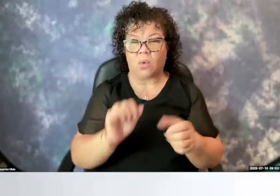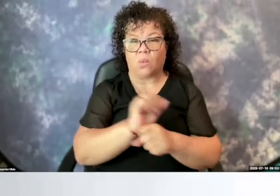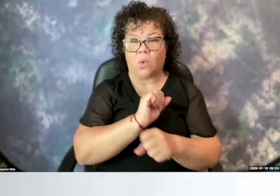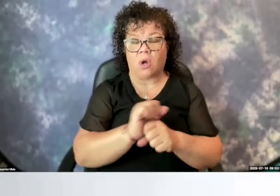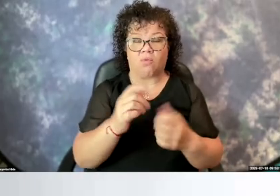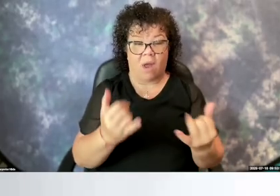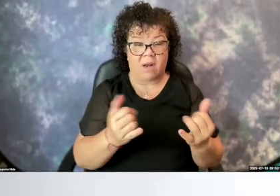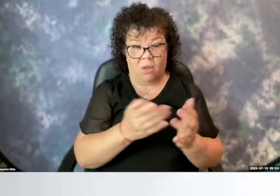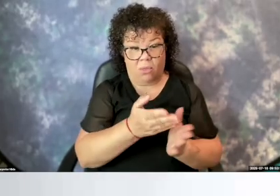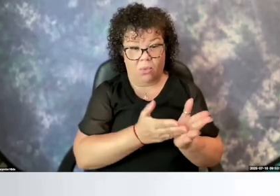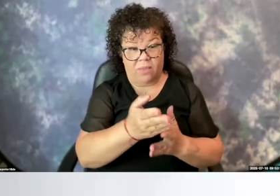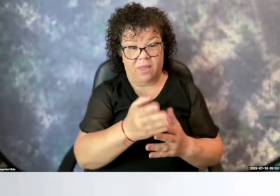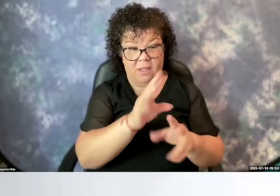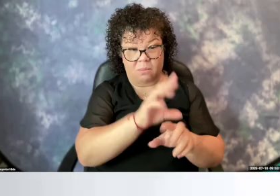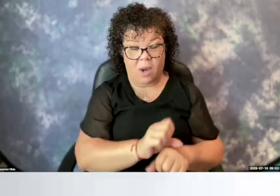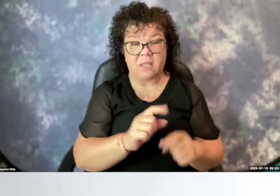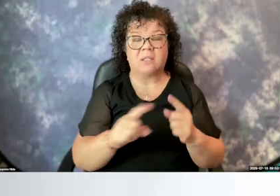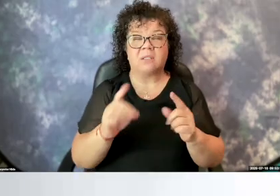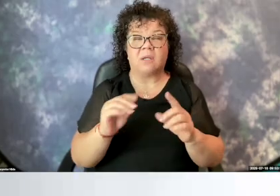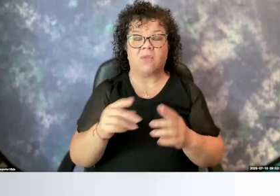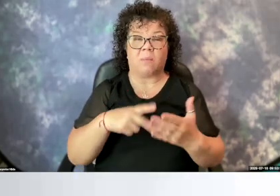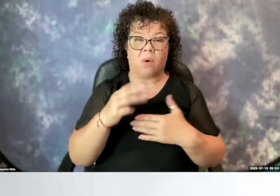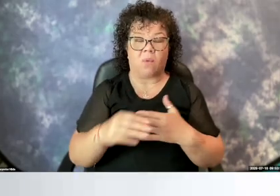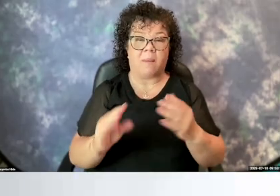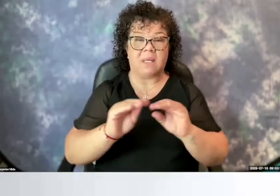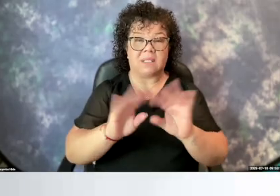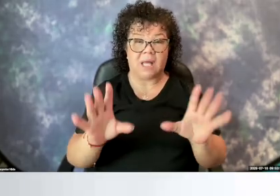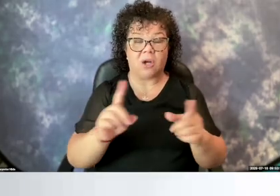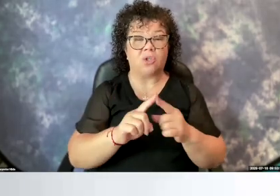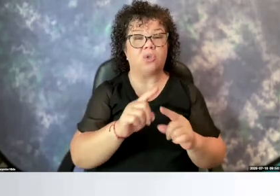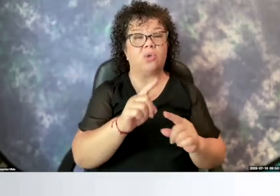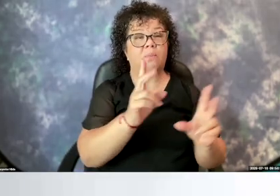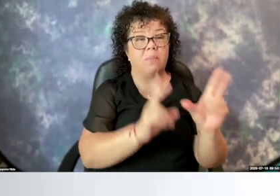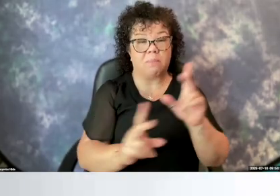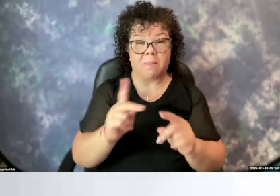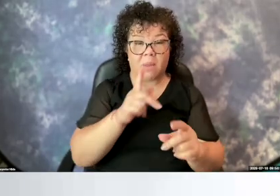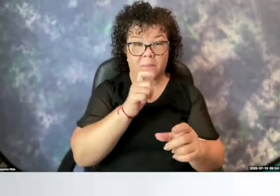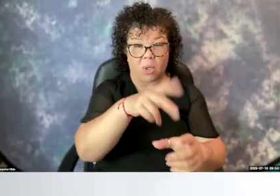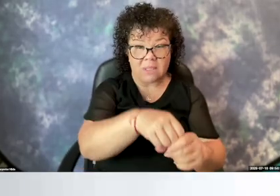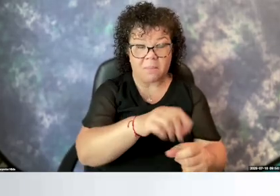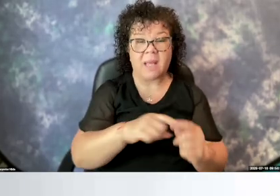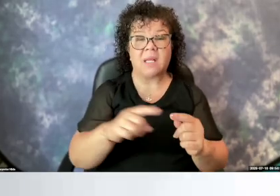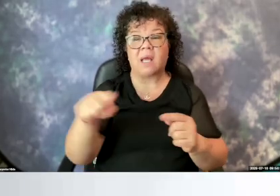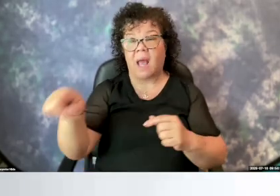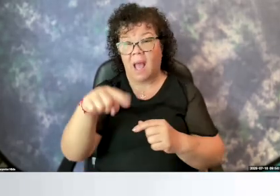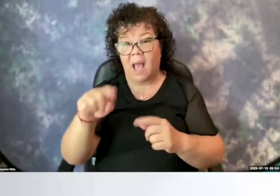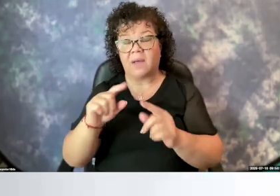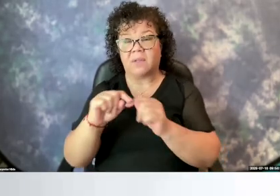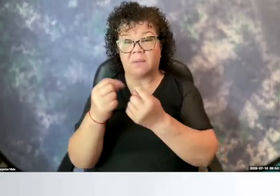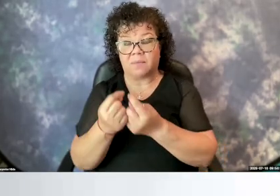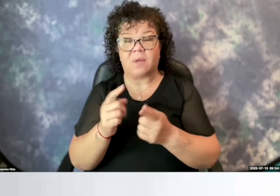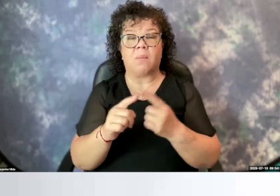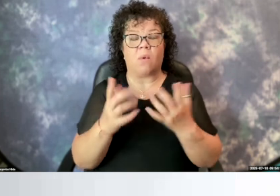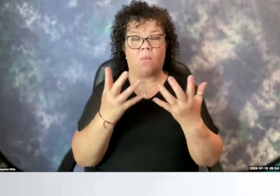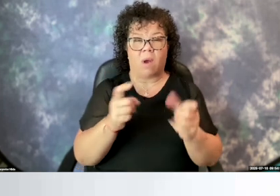the requirements are clear to program administrators and participants. So I think for us that's really our biggest priority, is just